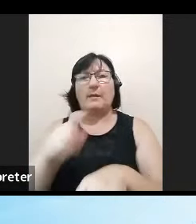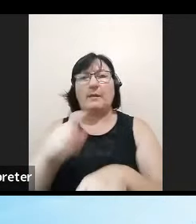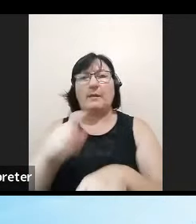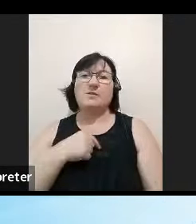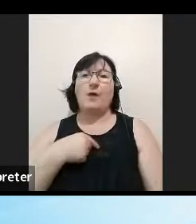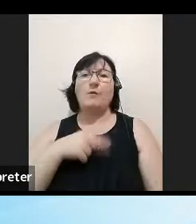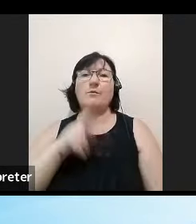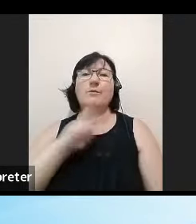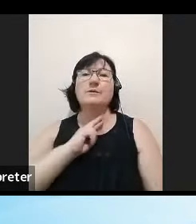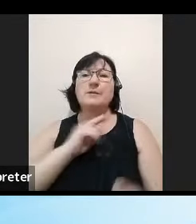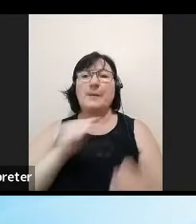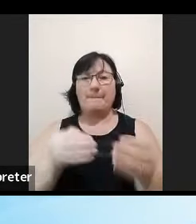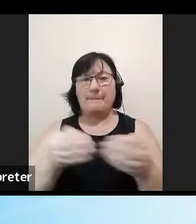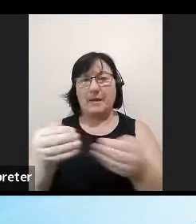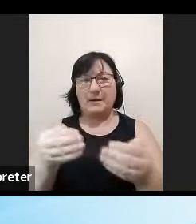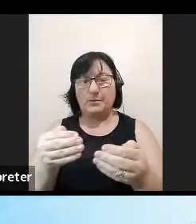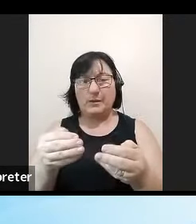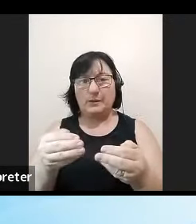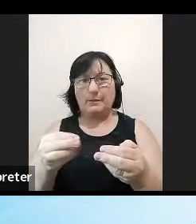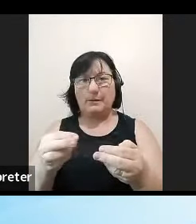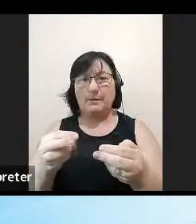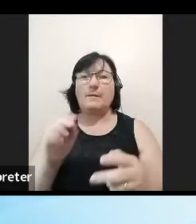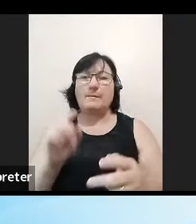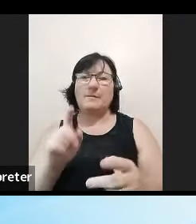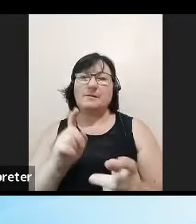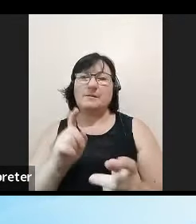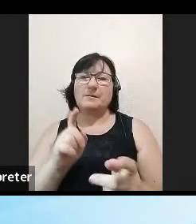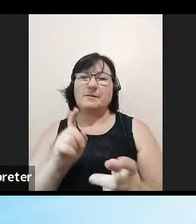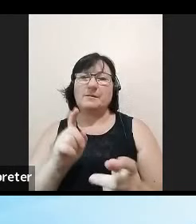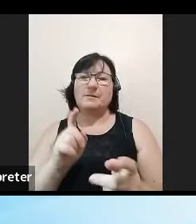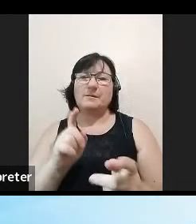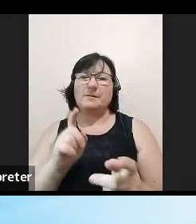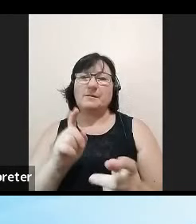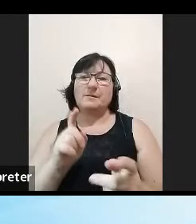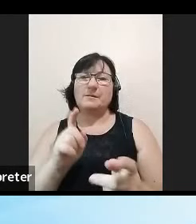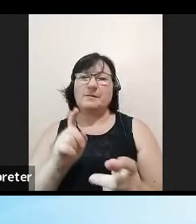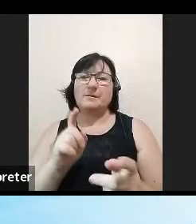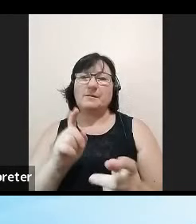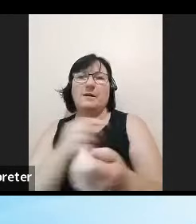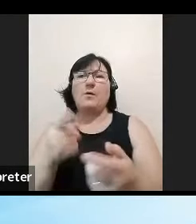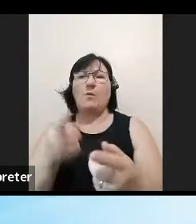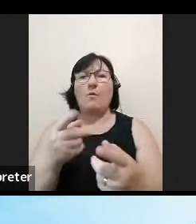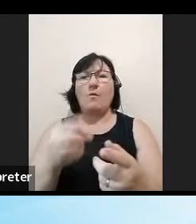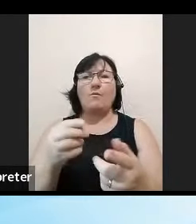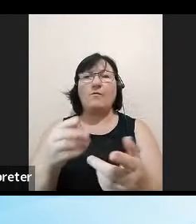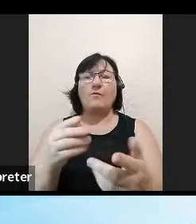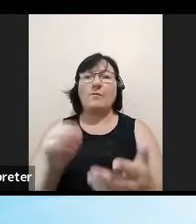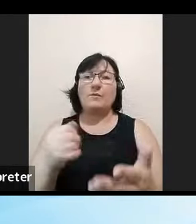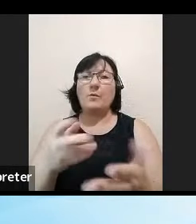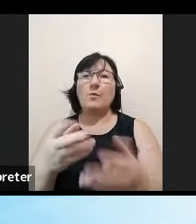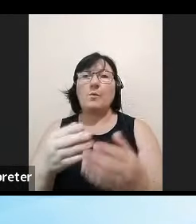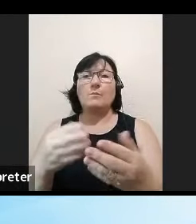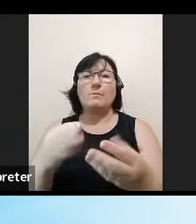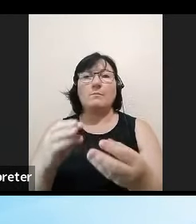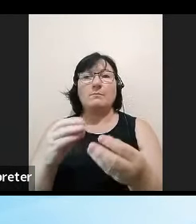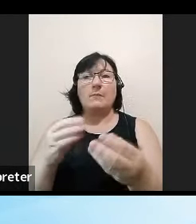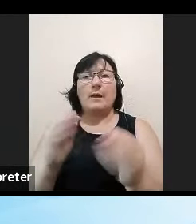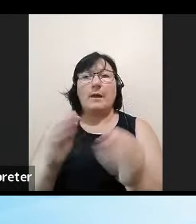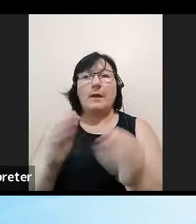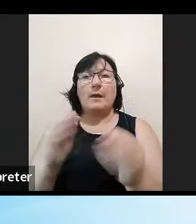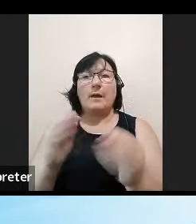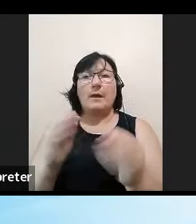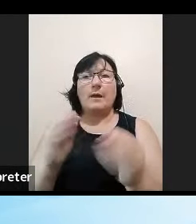capacity or the enablement of the SMMEs, if I can put it that way. So what we have been